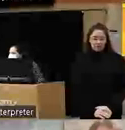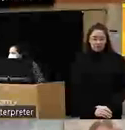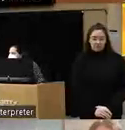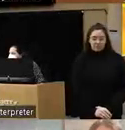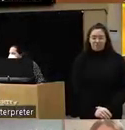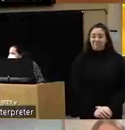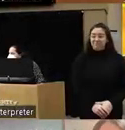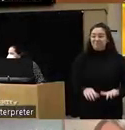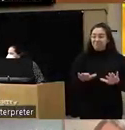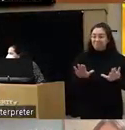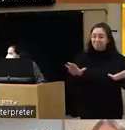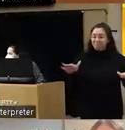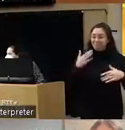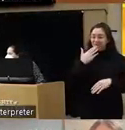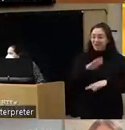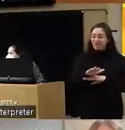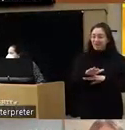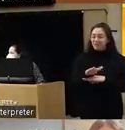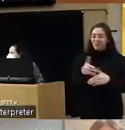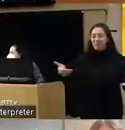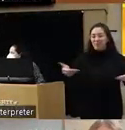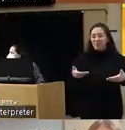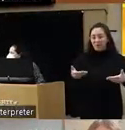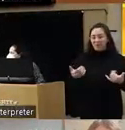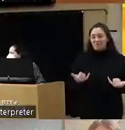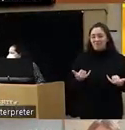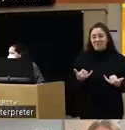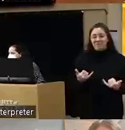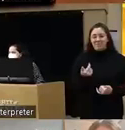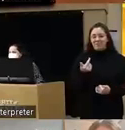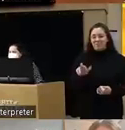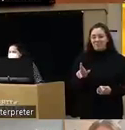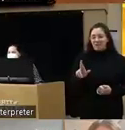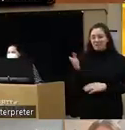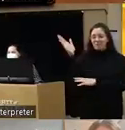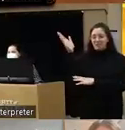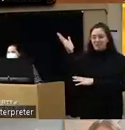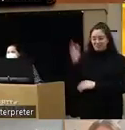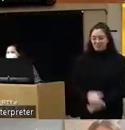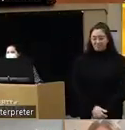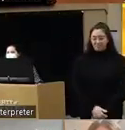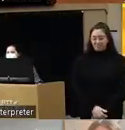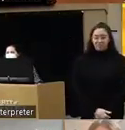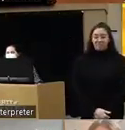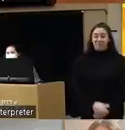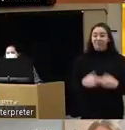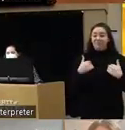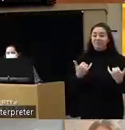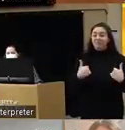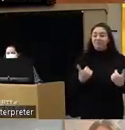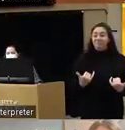Good afternoon, everybody, and welcome to today's Grand Rounds presentation. I have the honor